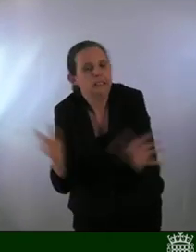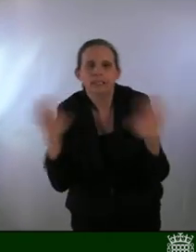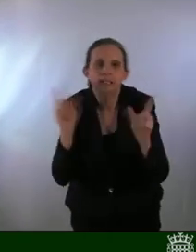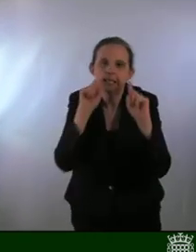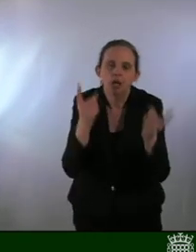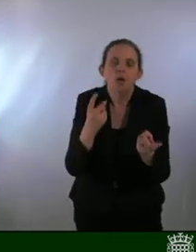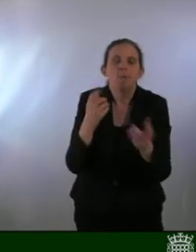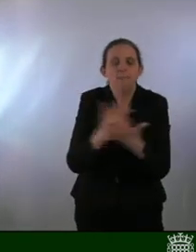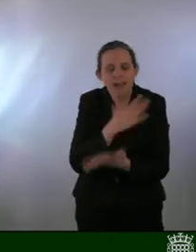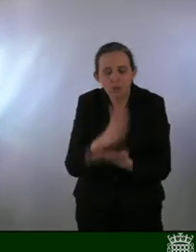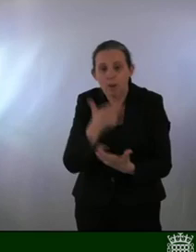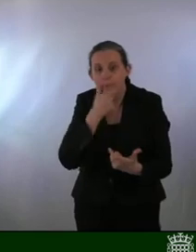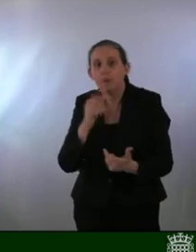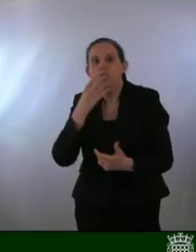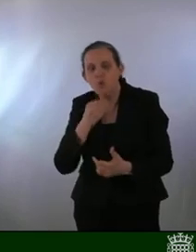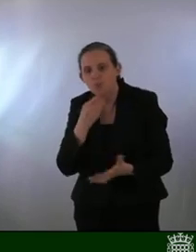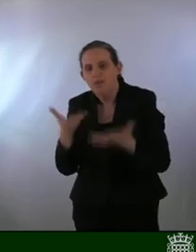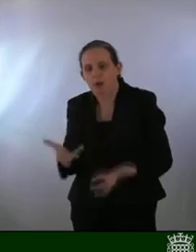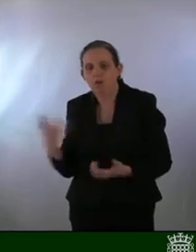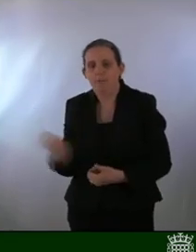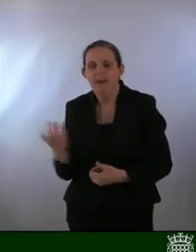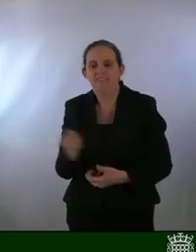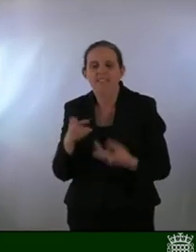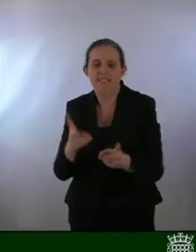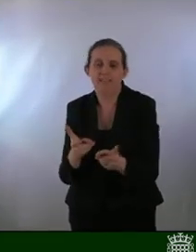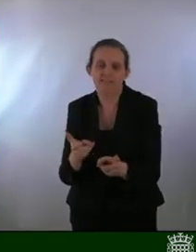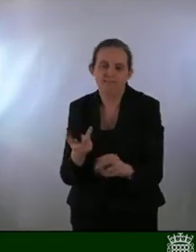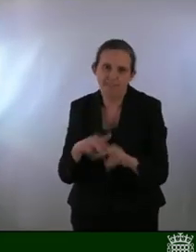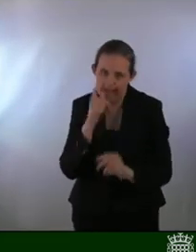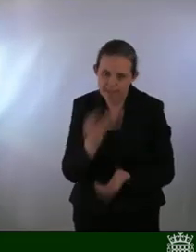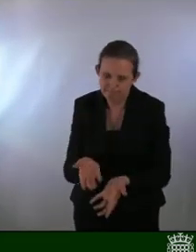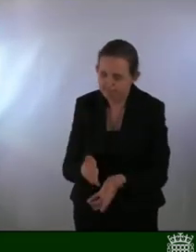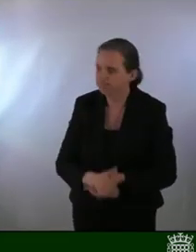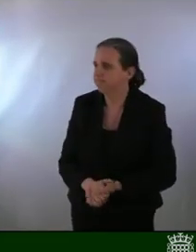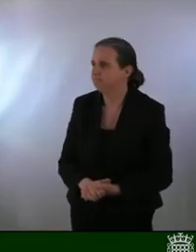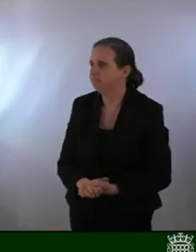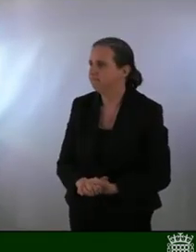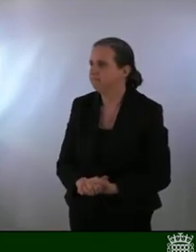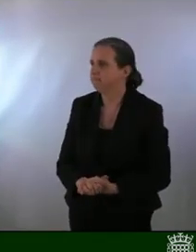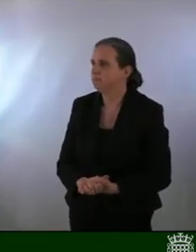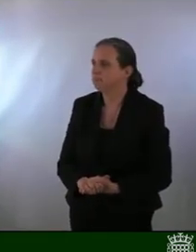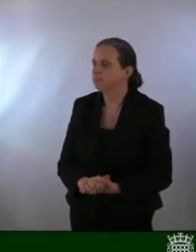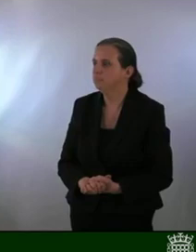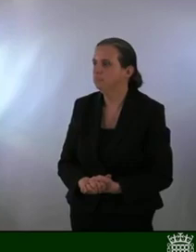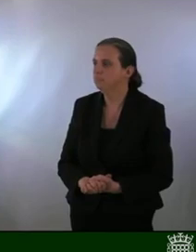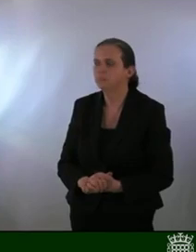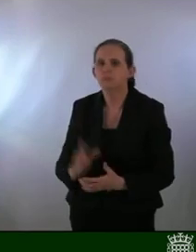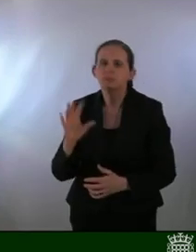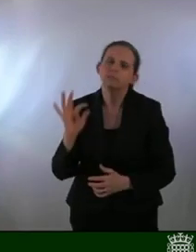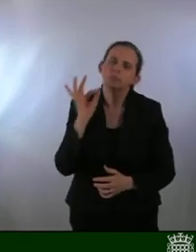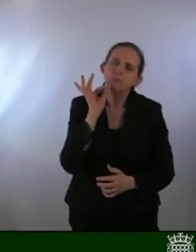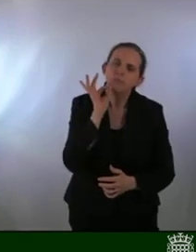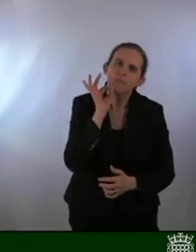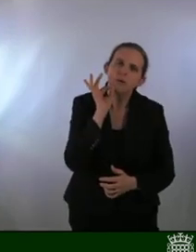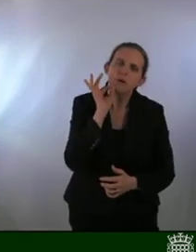use the benefits system that exists. Jacob Young. Thank you, Mr Speaker. Will the Government consider giving the much-needed funds